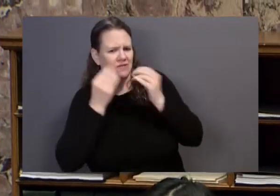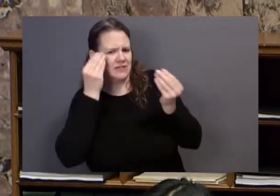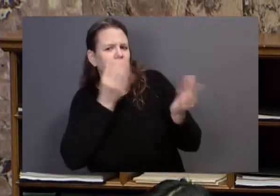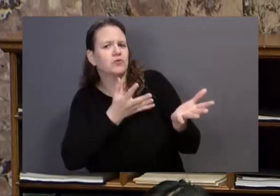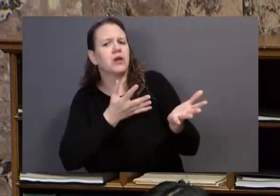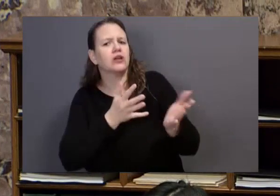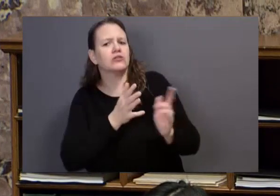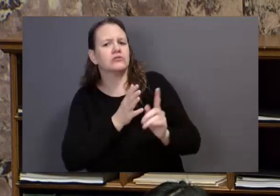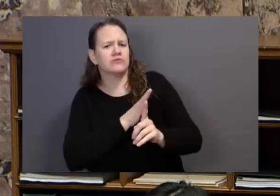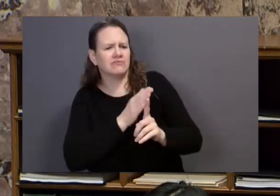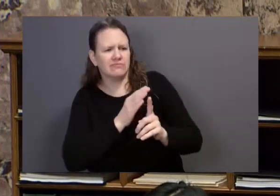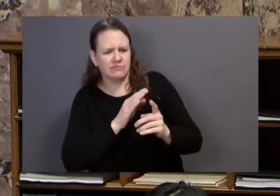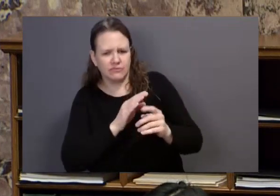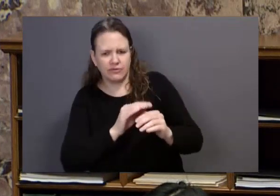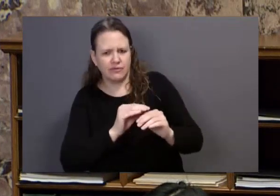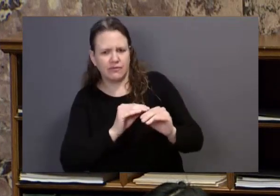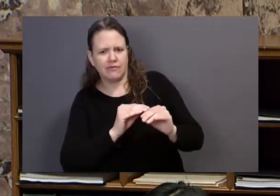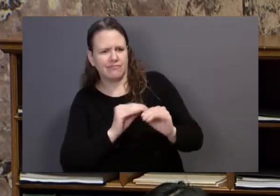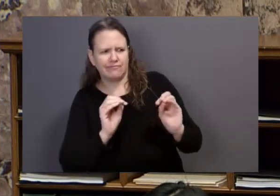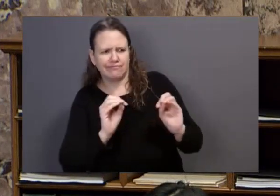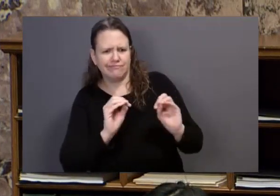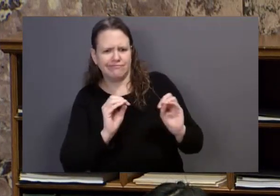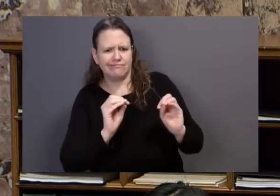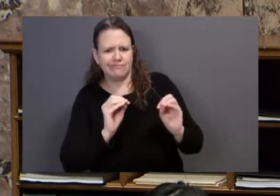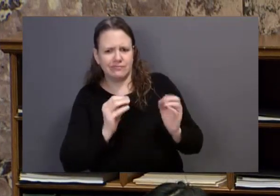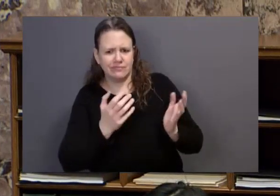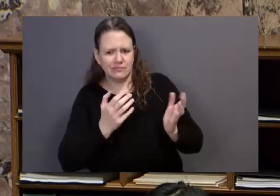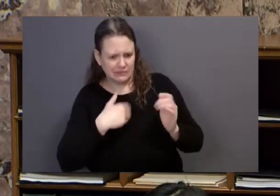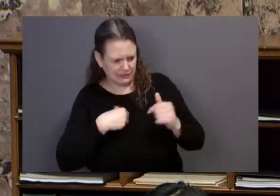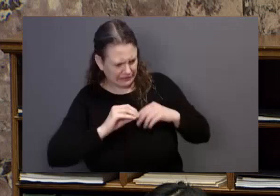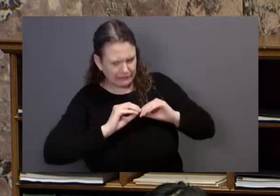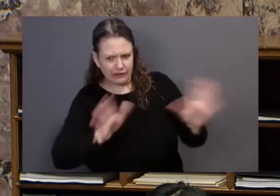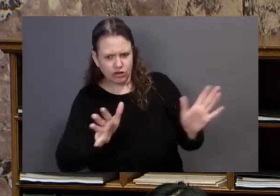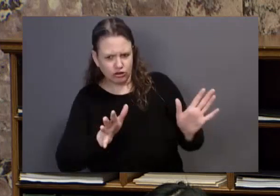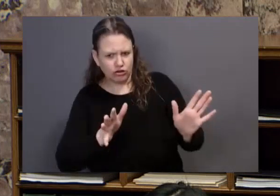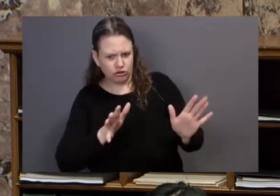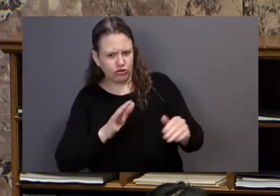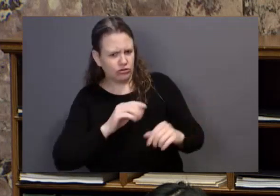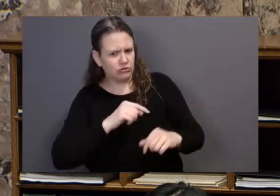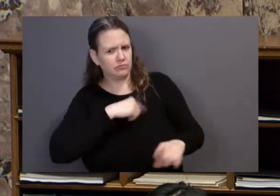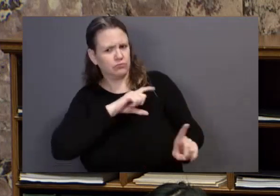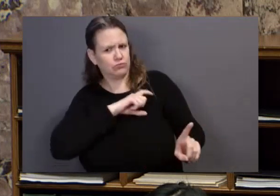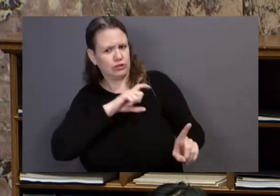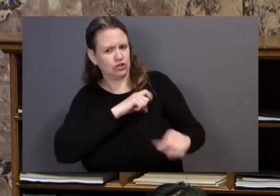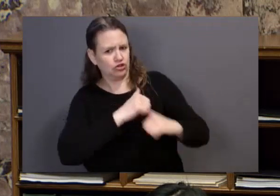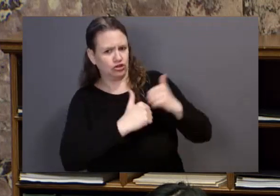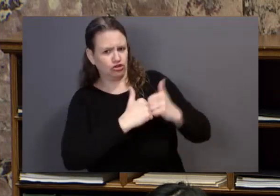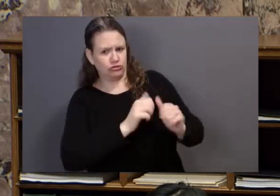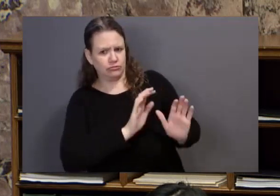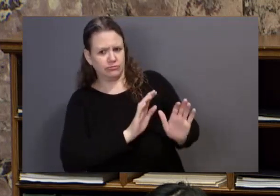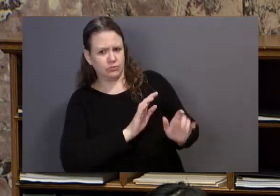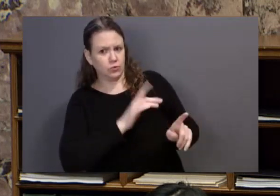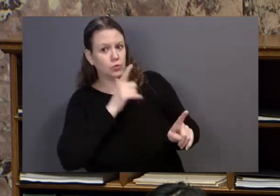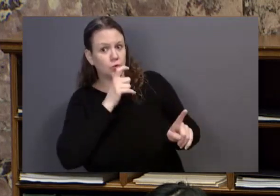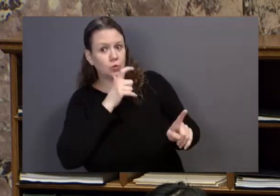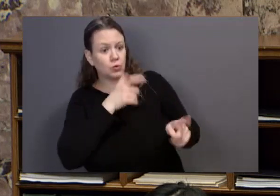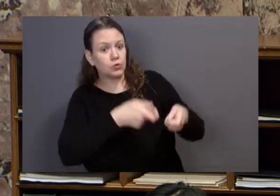in the province of British Columbia, that is the authority of the province of British Columbia, not Ottawa, not the city of